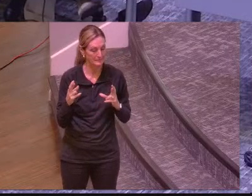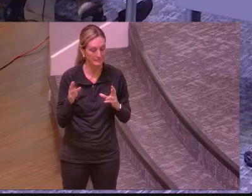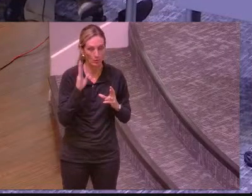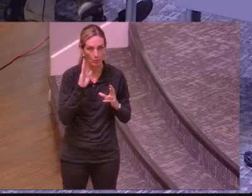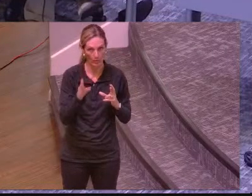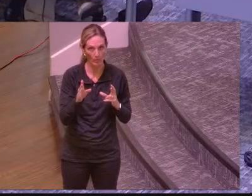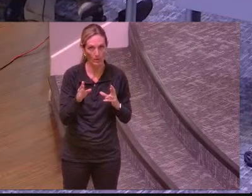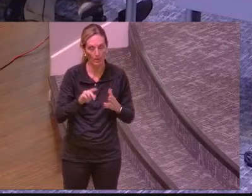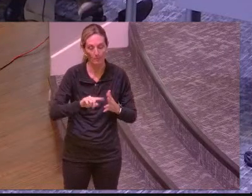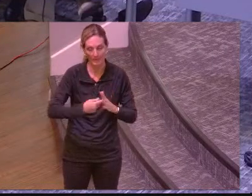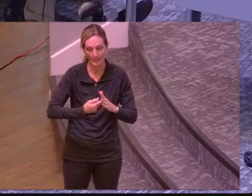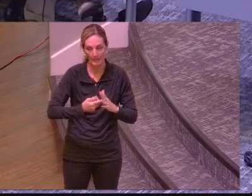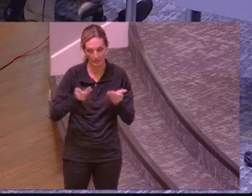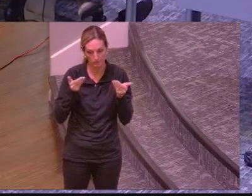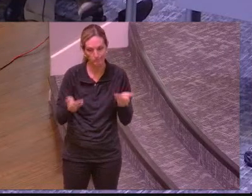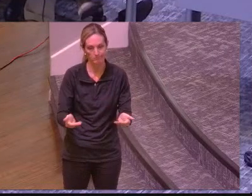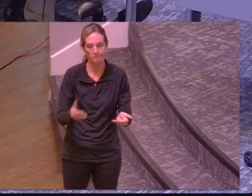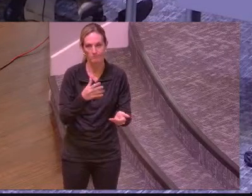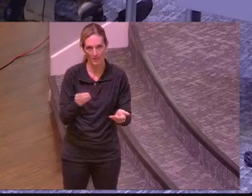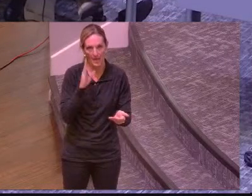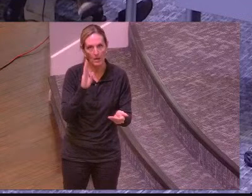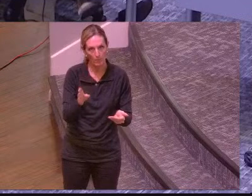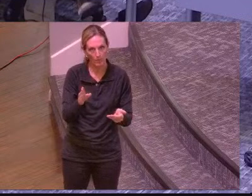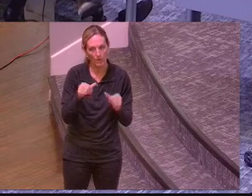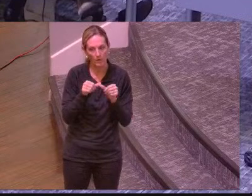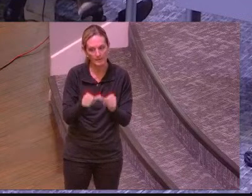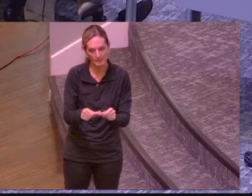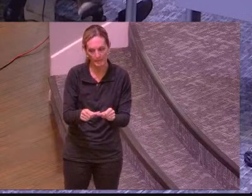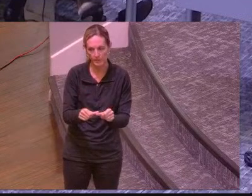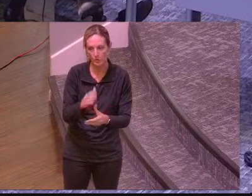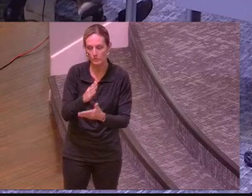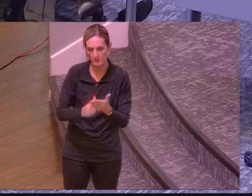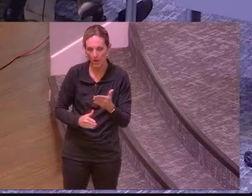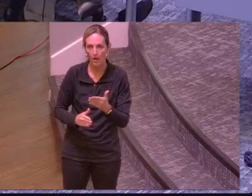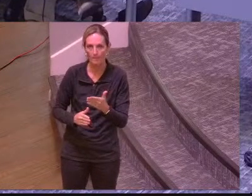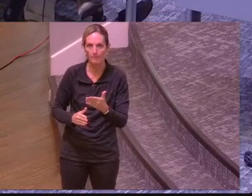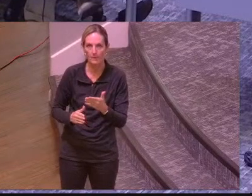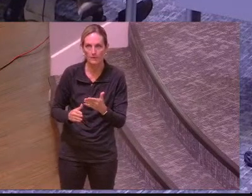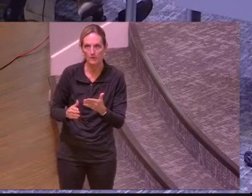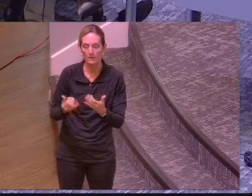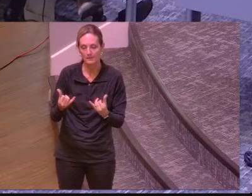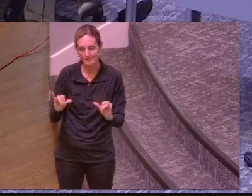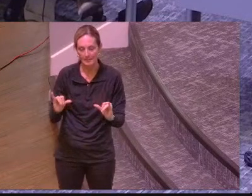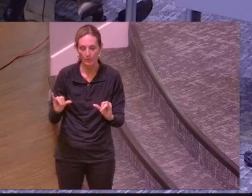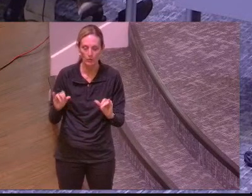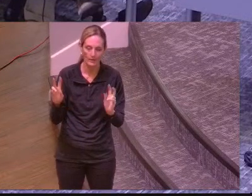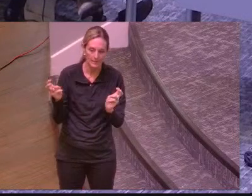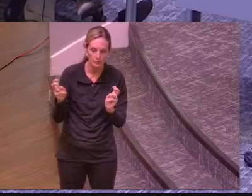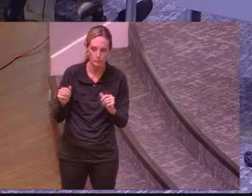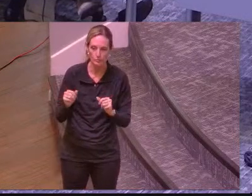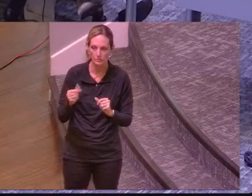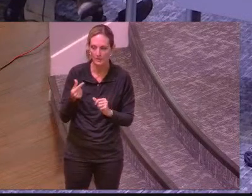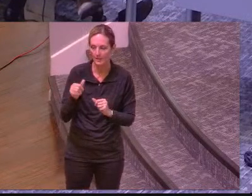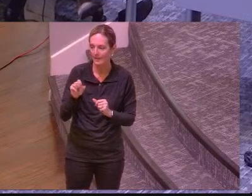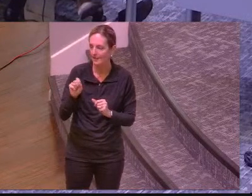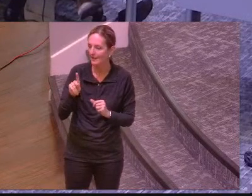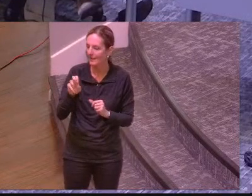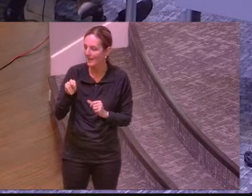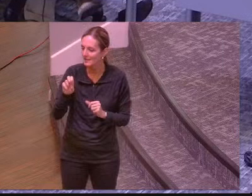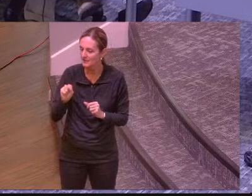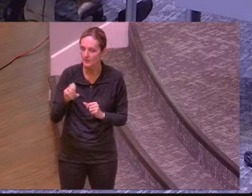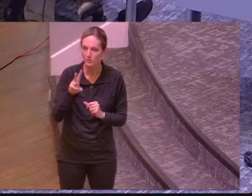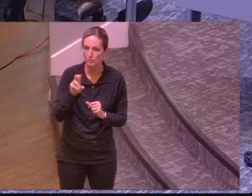begin moving forward. We'll continue to address some issues that we're receiving. Mr. Gaskins and Dr. Worthy and I are